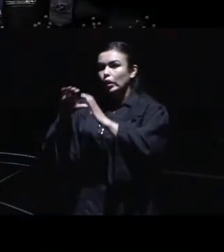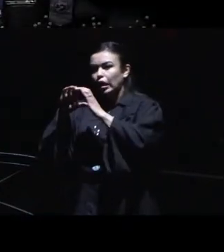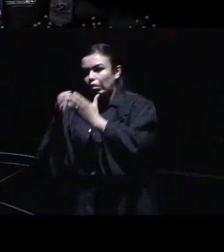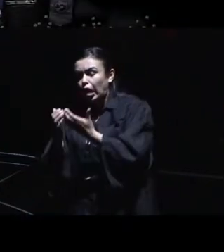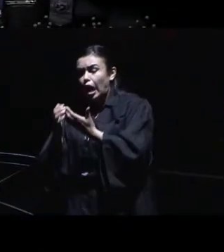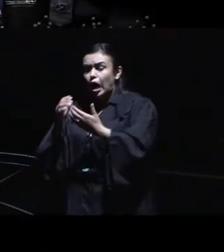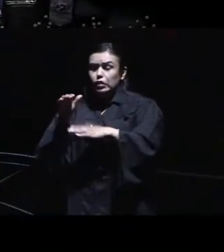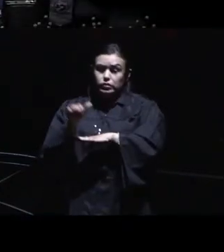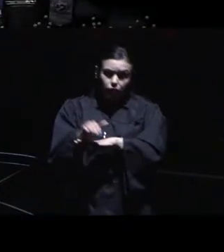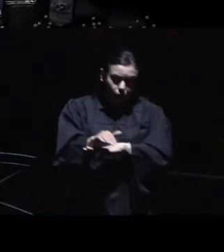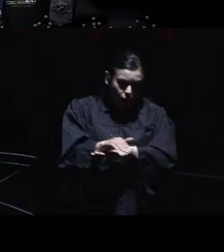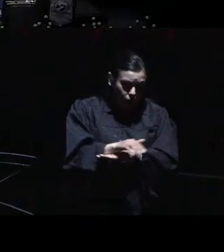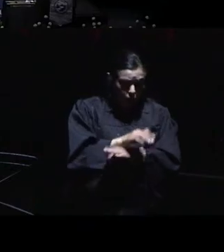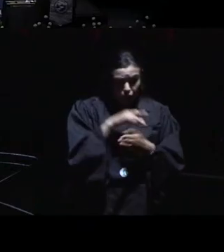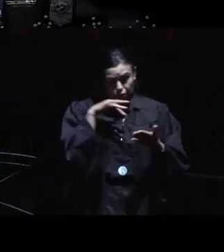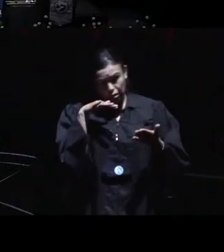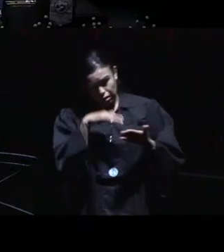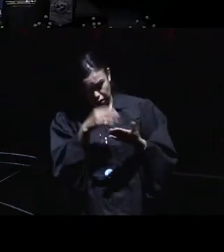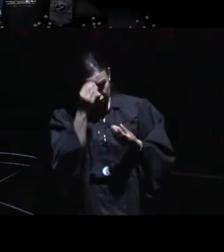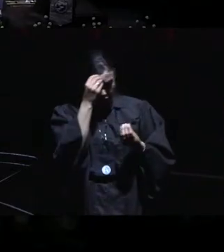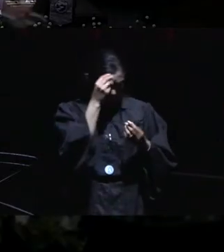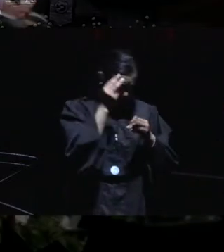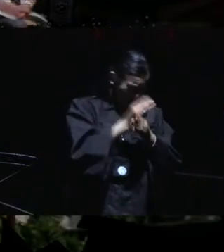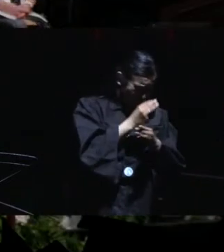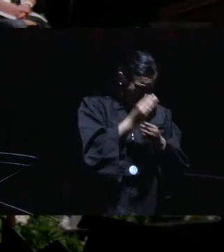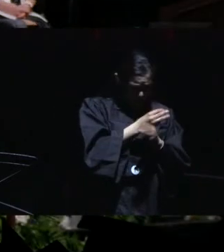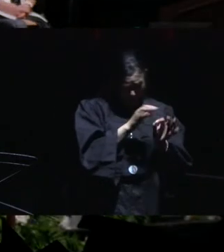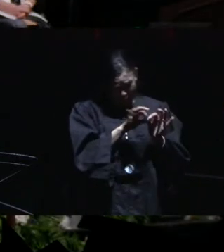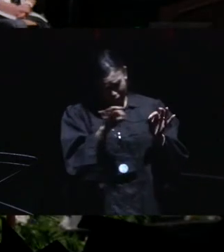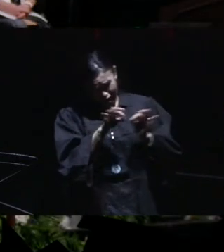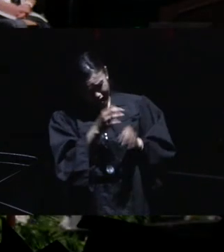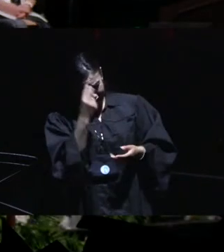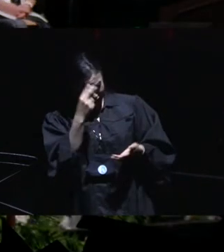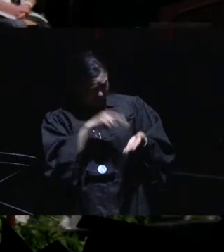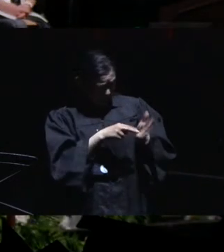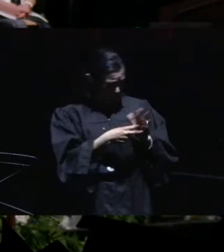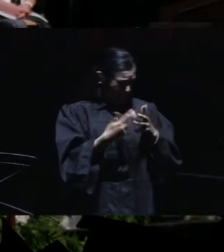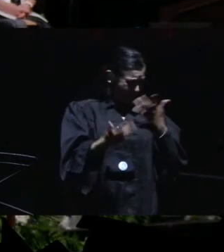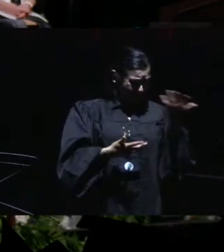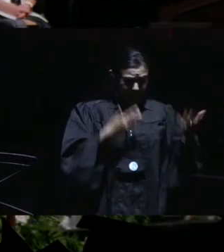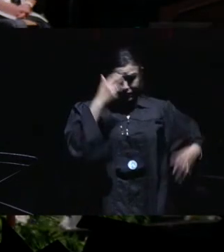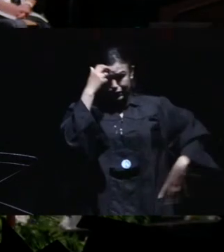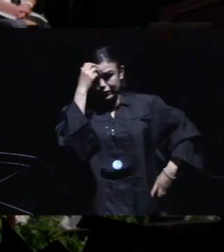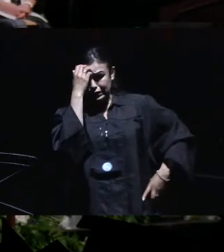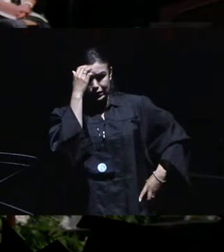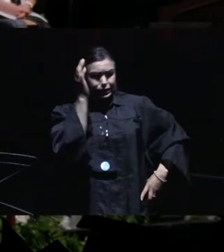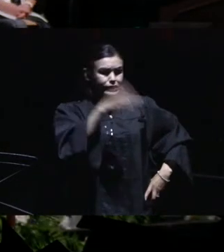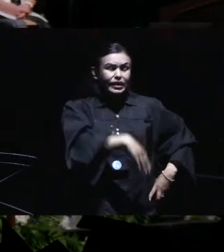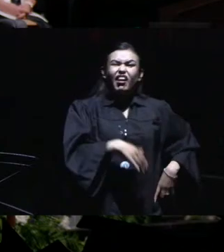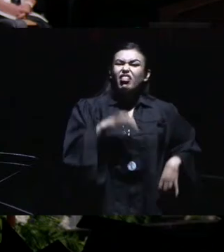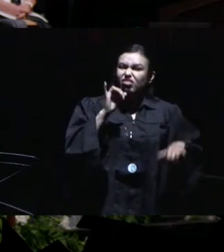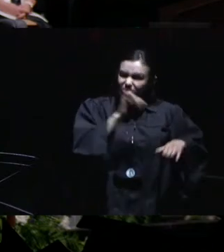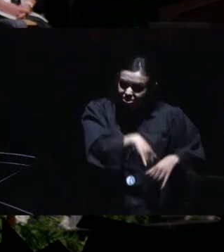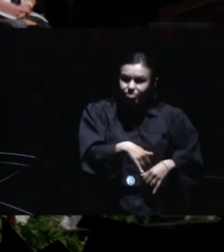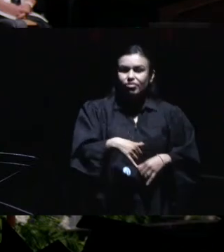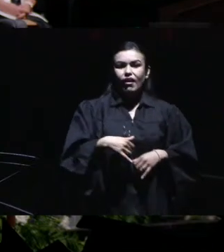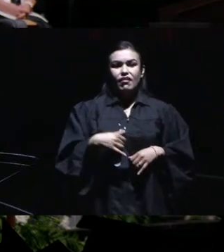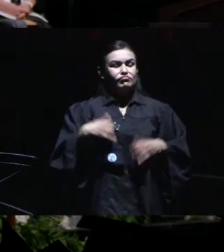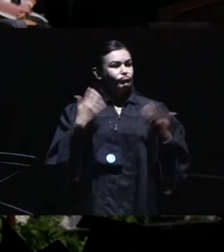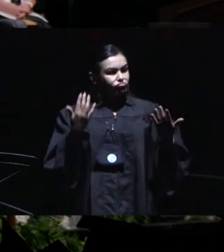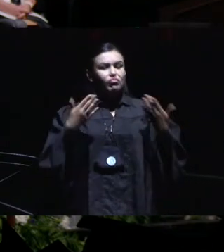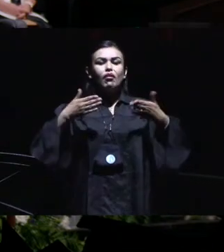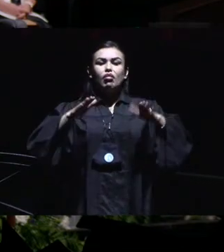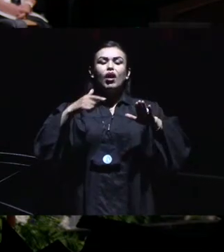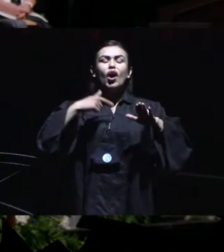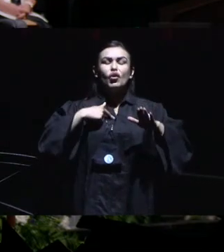late nights working on my equations for my math classes and homeworks. But all of that allowed me to be on this path and open a